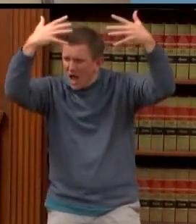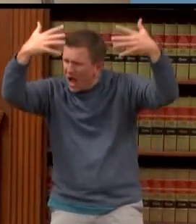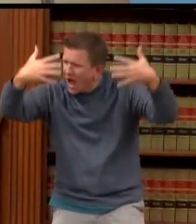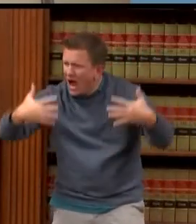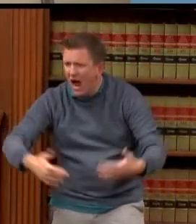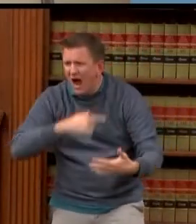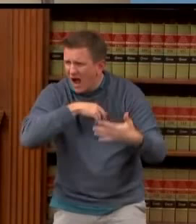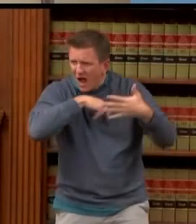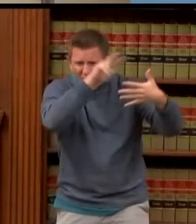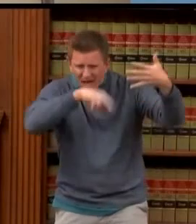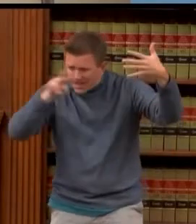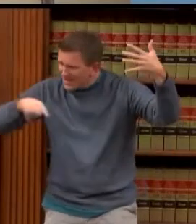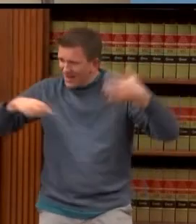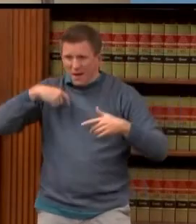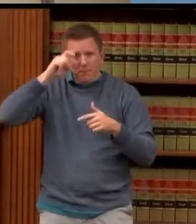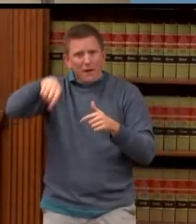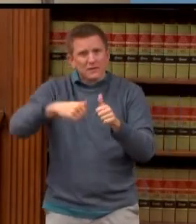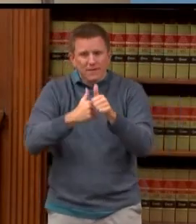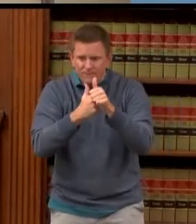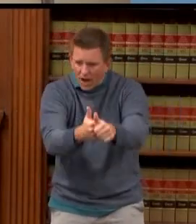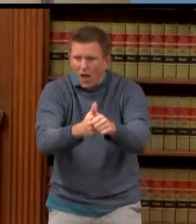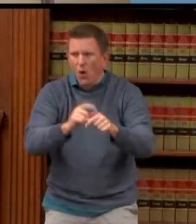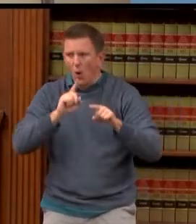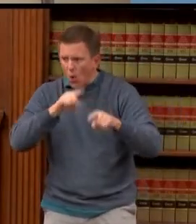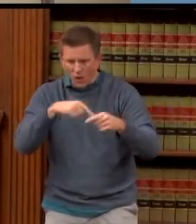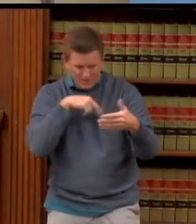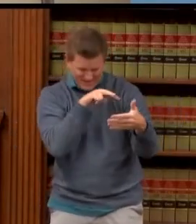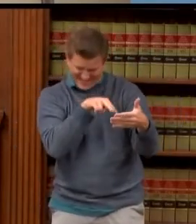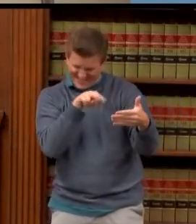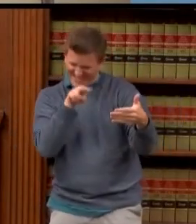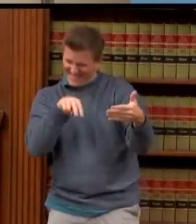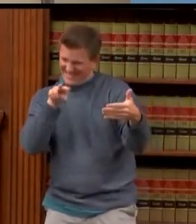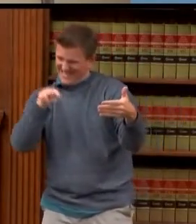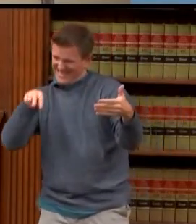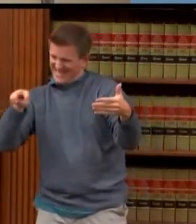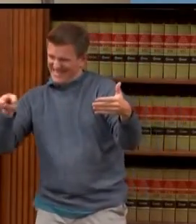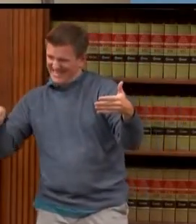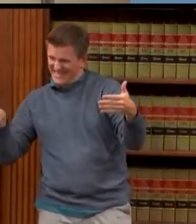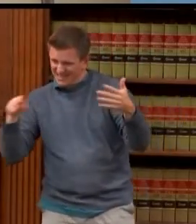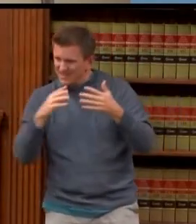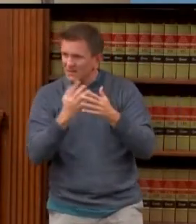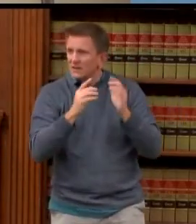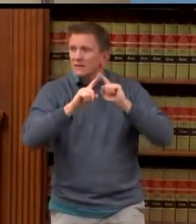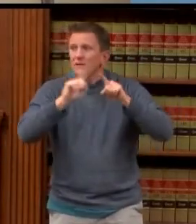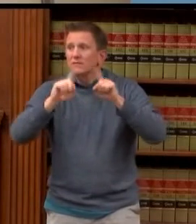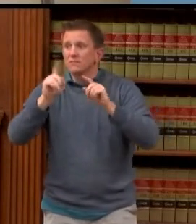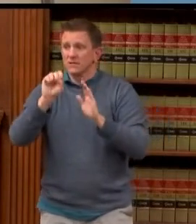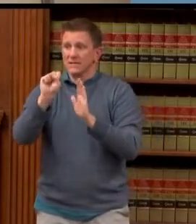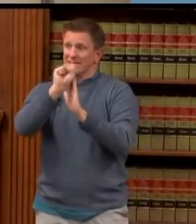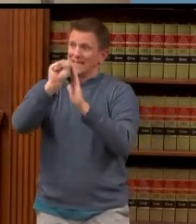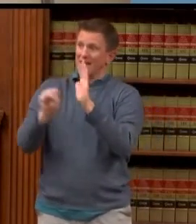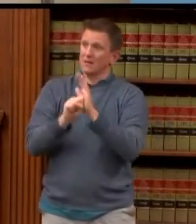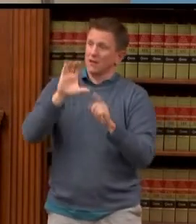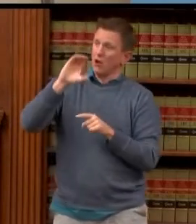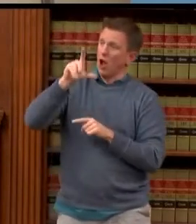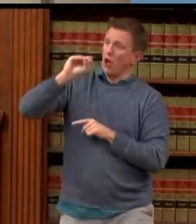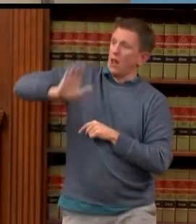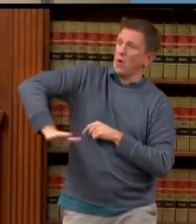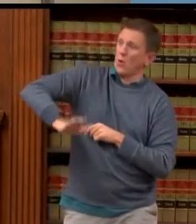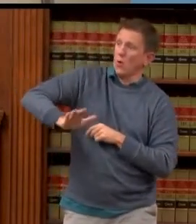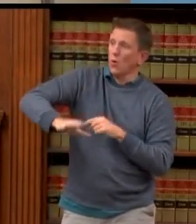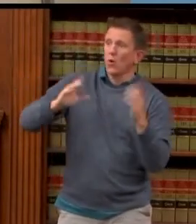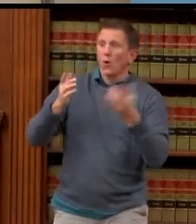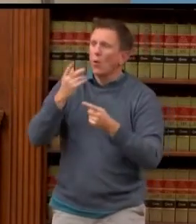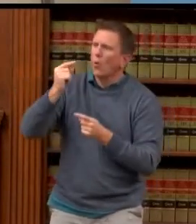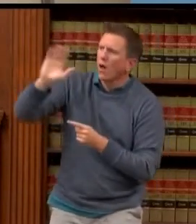state health department and regional partners to see what they're seeing. If there was an easy way to get this done, it would already have